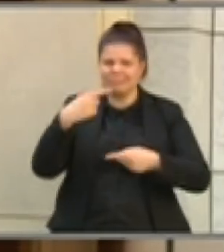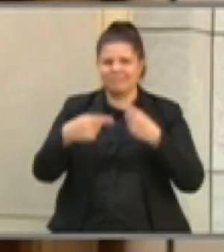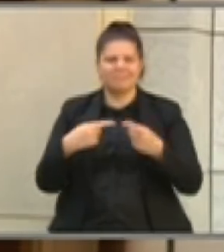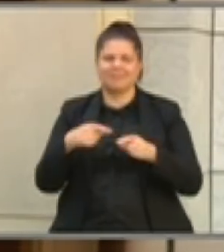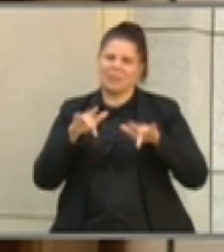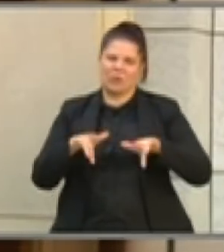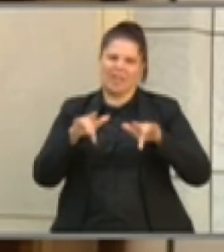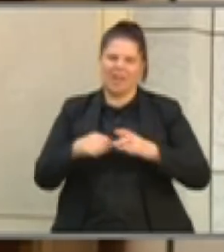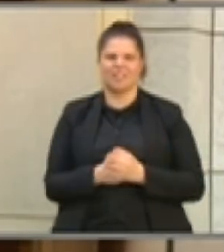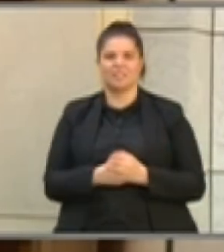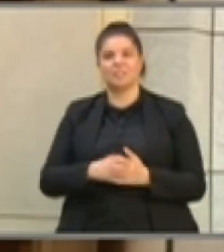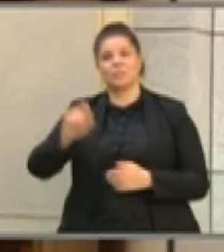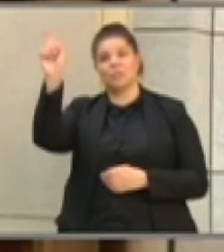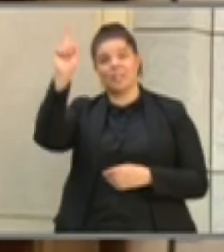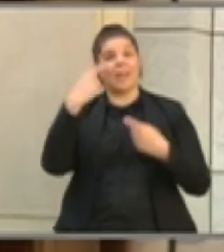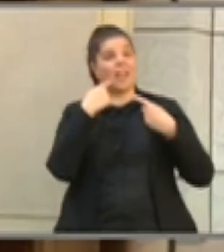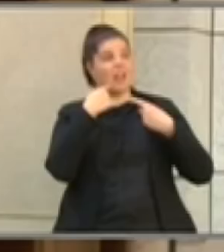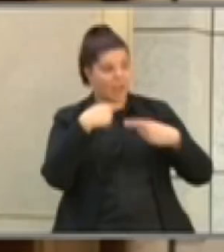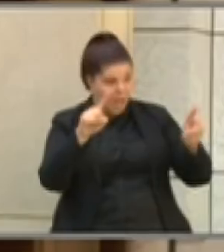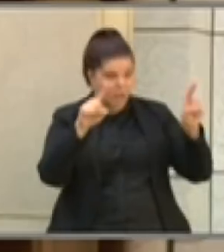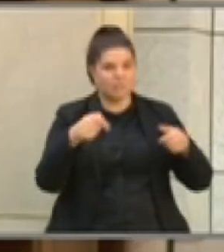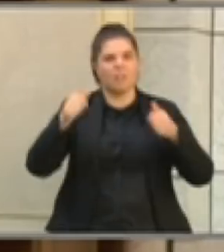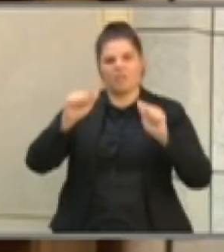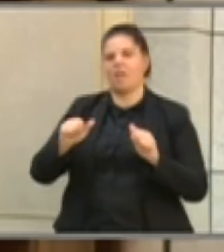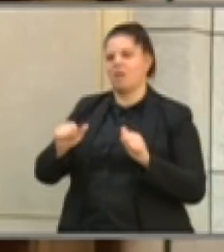here today, but that will enable us now to enter